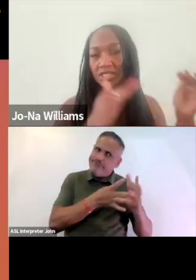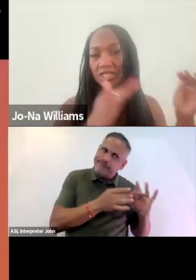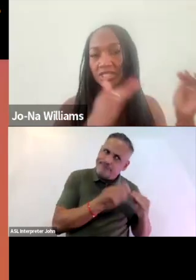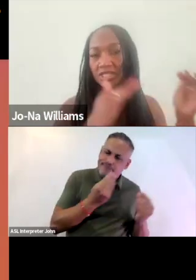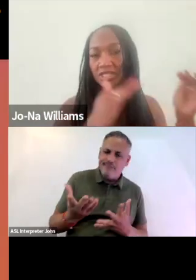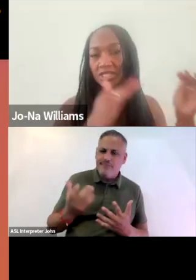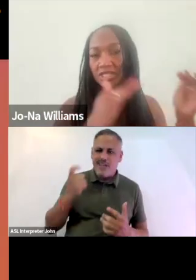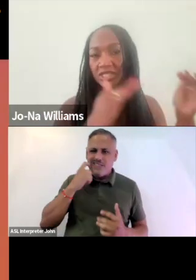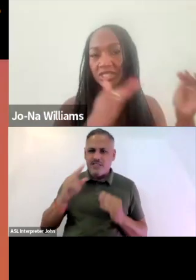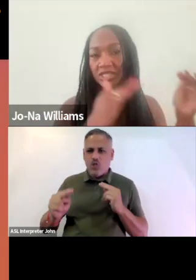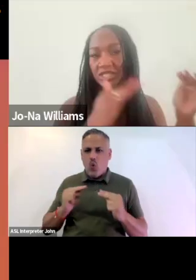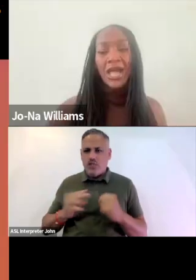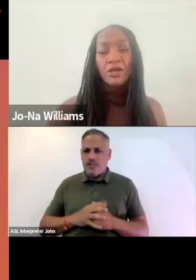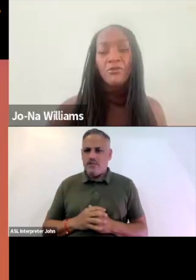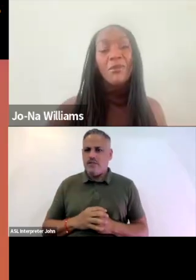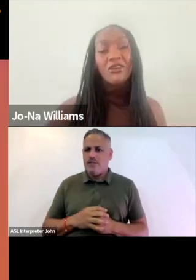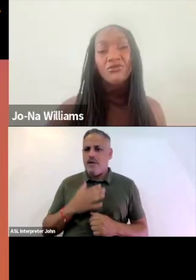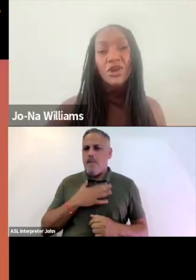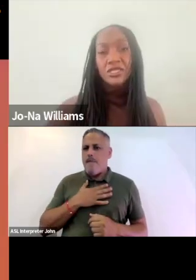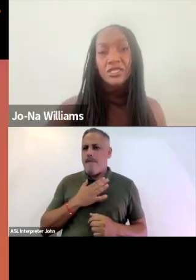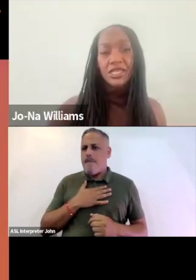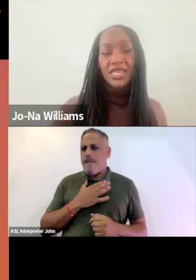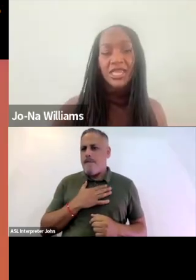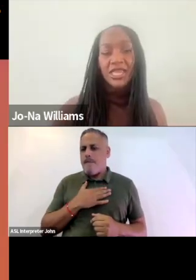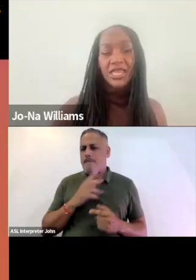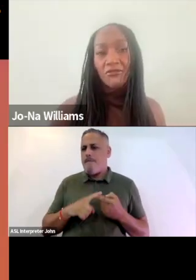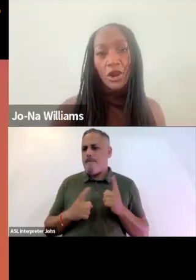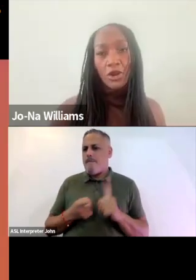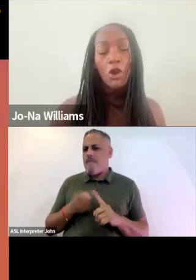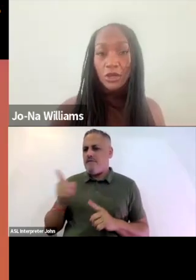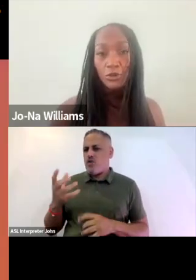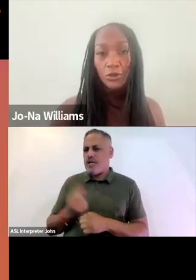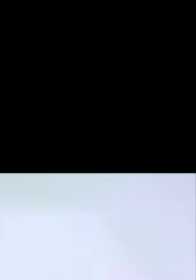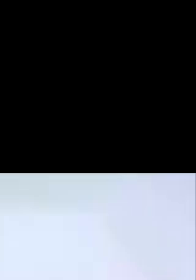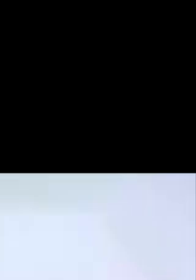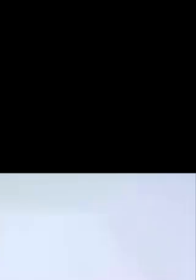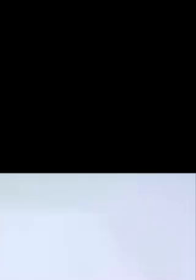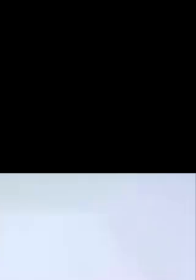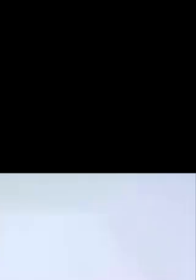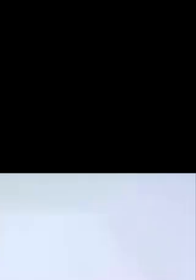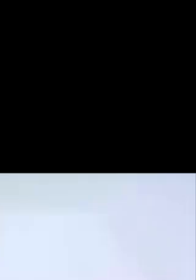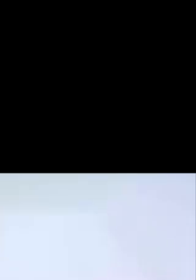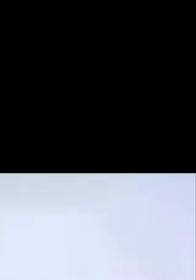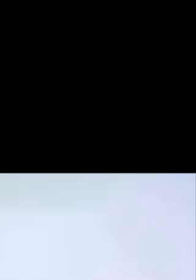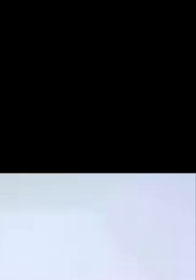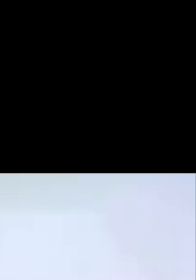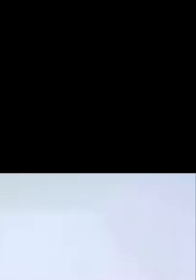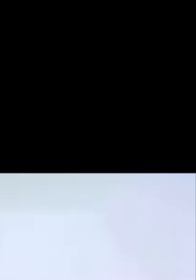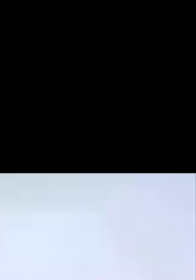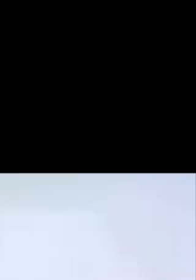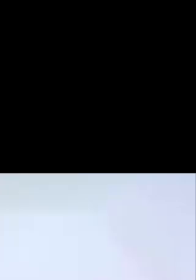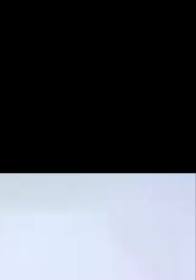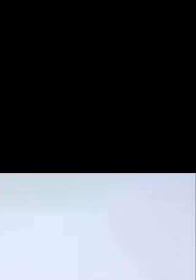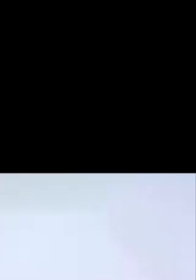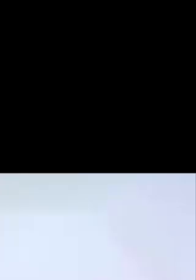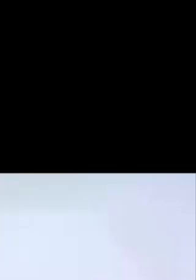just negotiated for my friend to get 50% back off of her hotel room